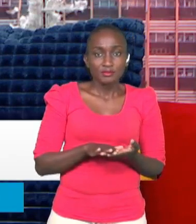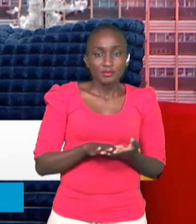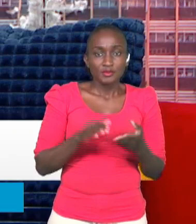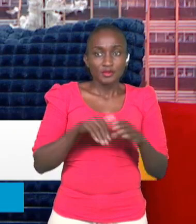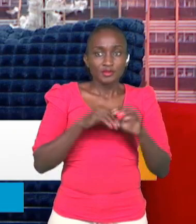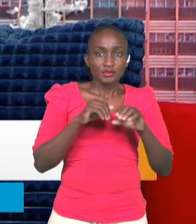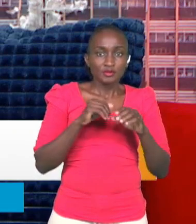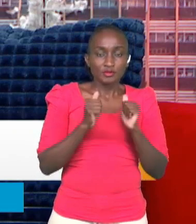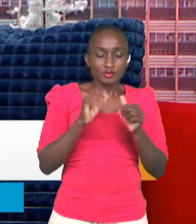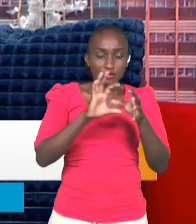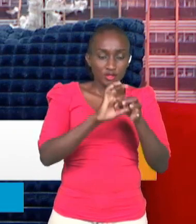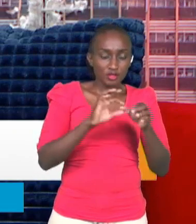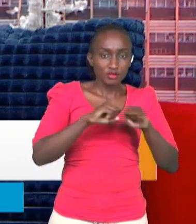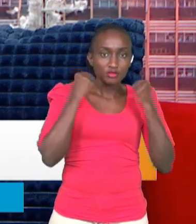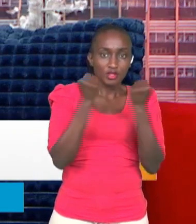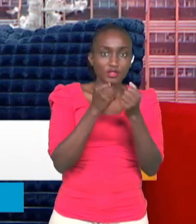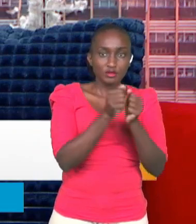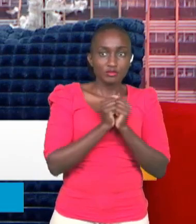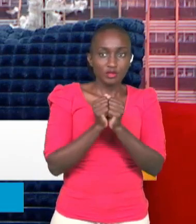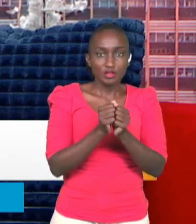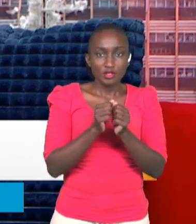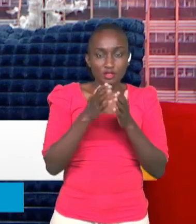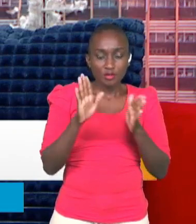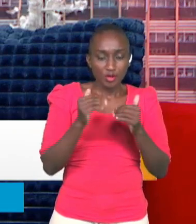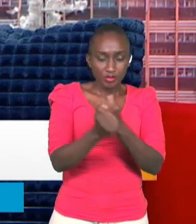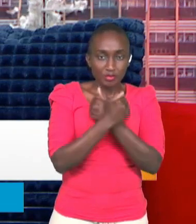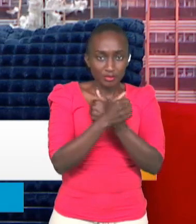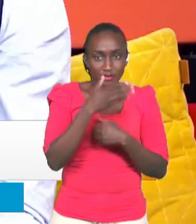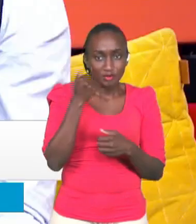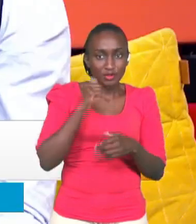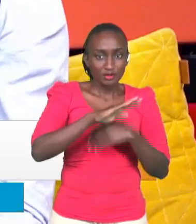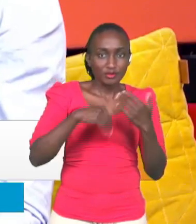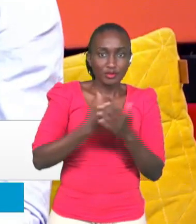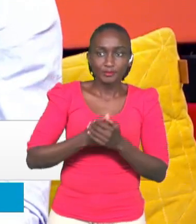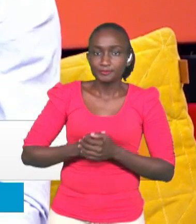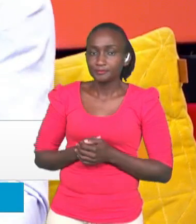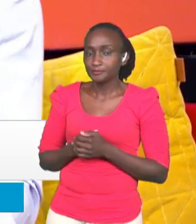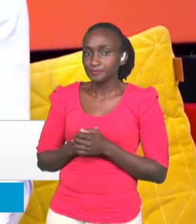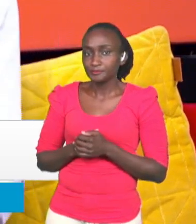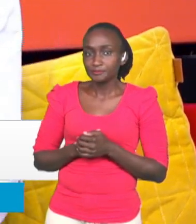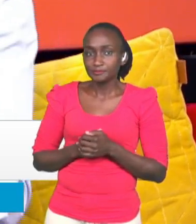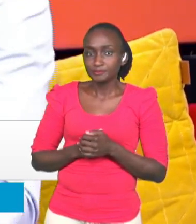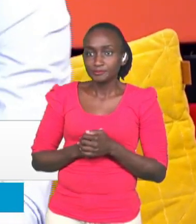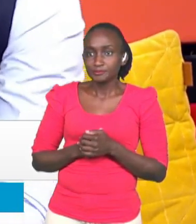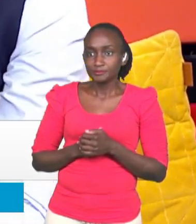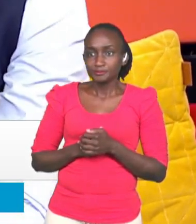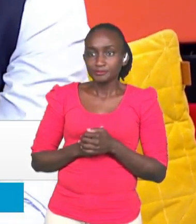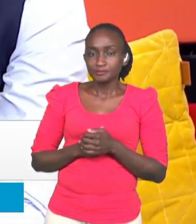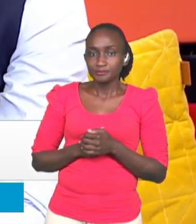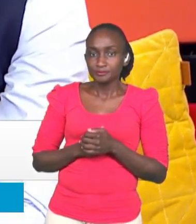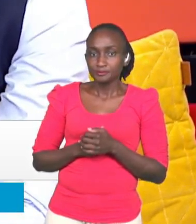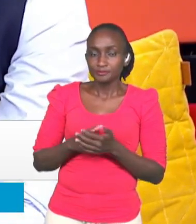society together. Mm-hmm. So the more we protect it, the better for all of us. Okay. Okay. Now, the thematic area